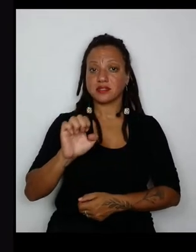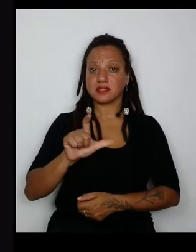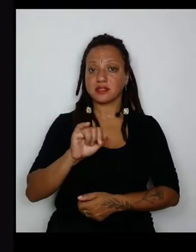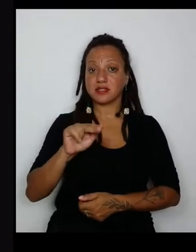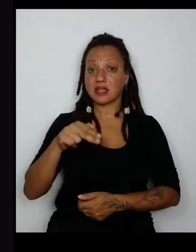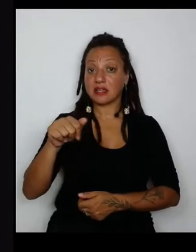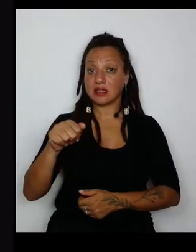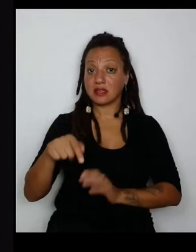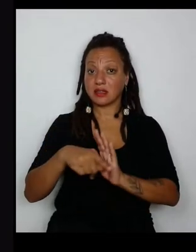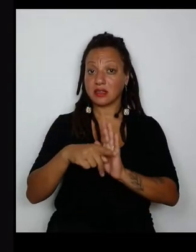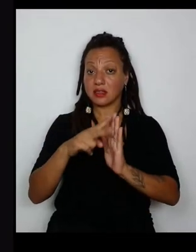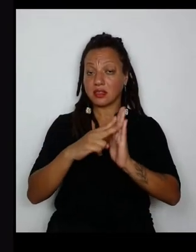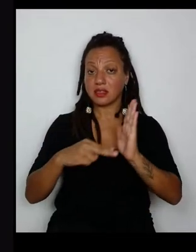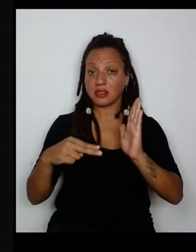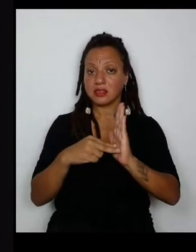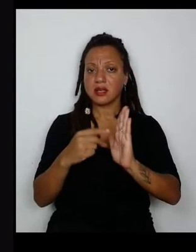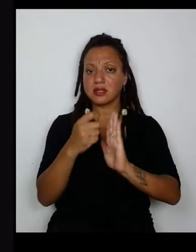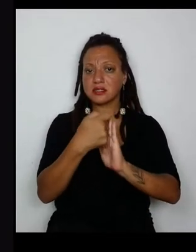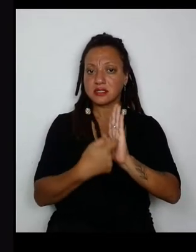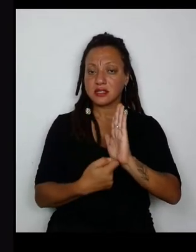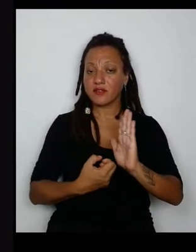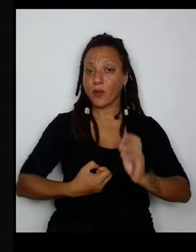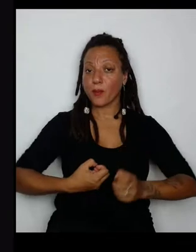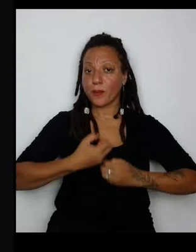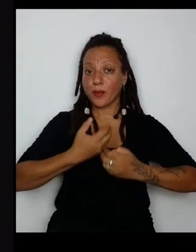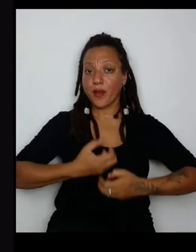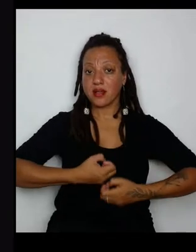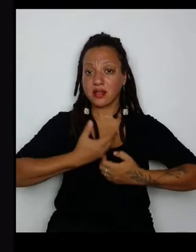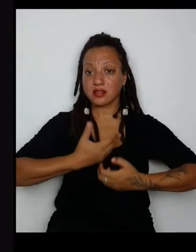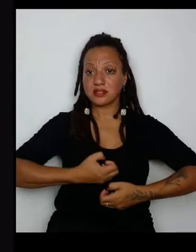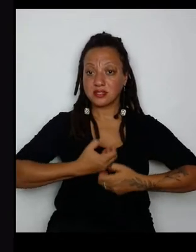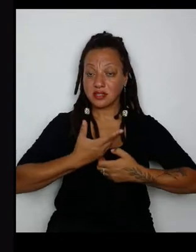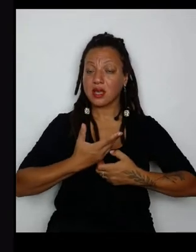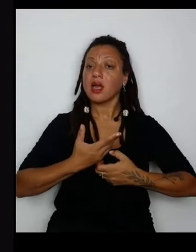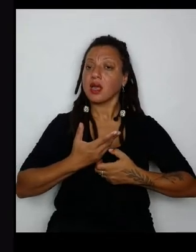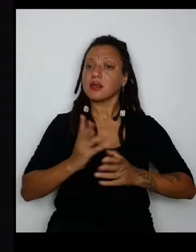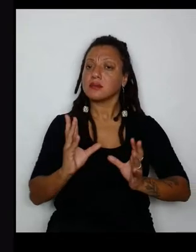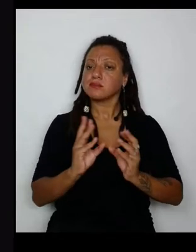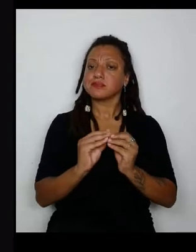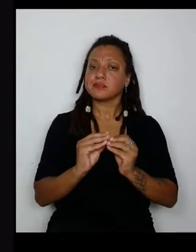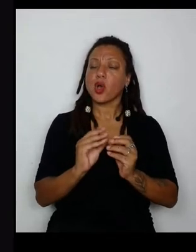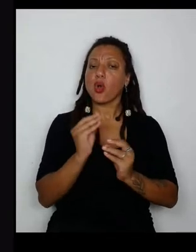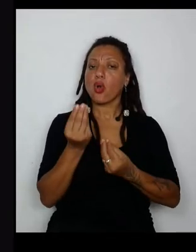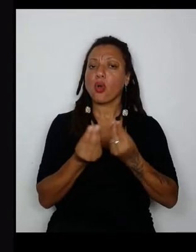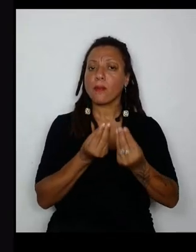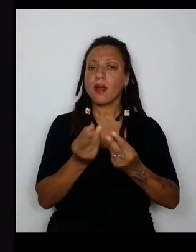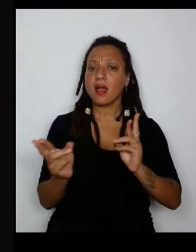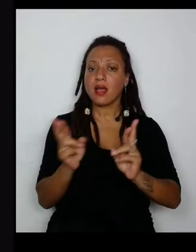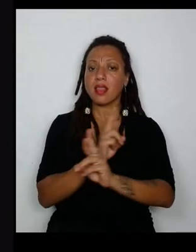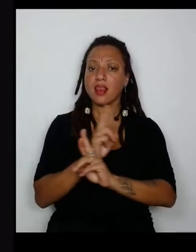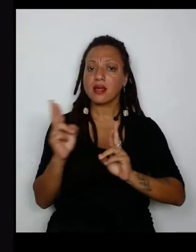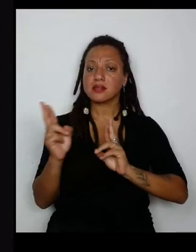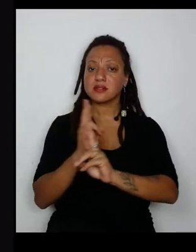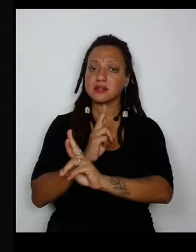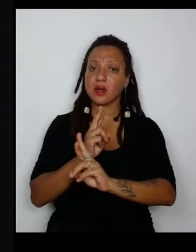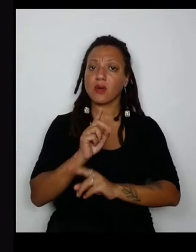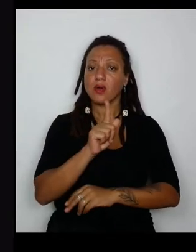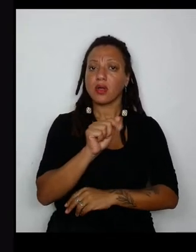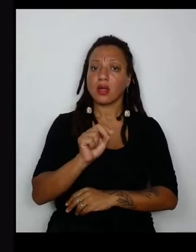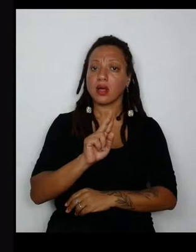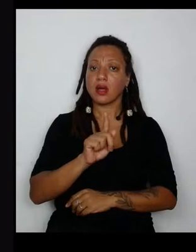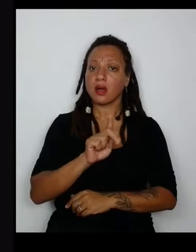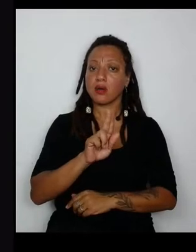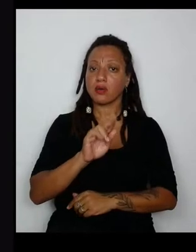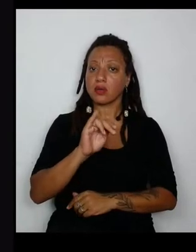encapsulates this visceral disdain regarding gogan's antics with young polynesian women guys like gogan makes an